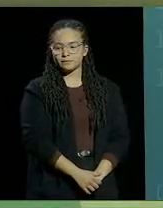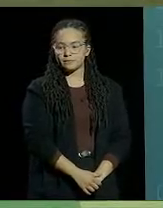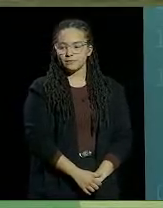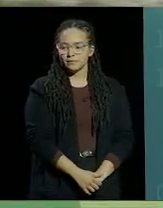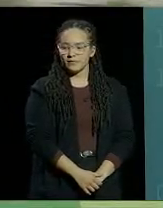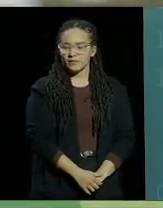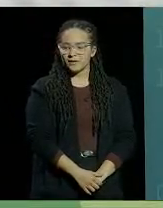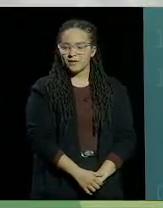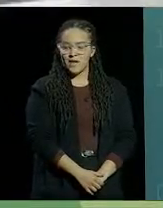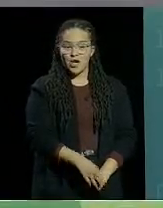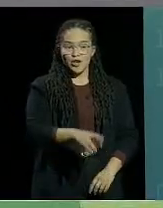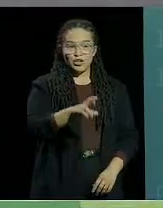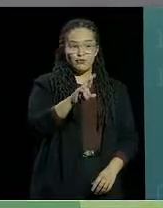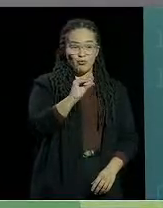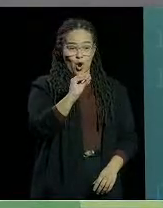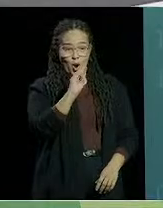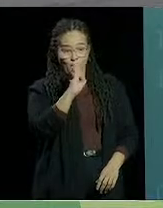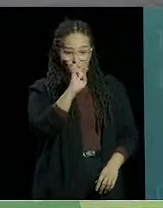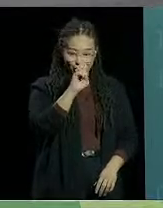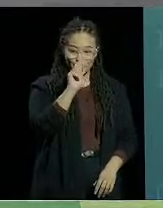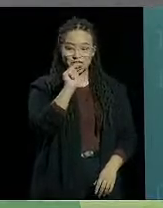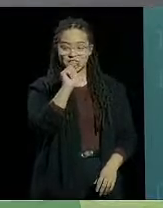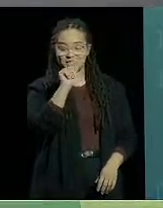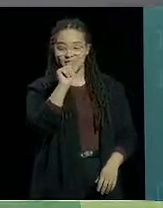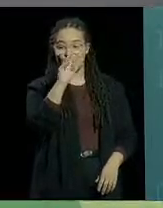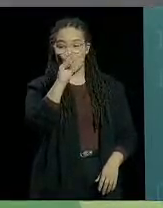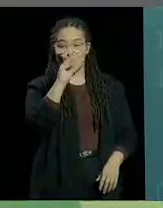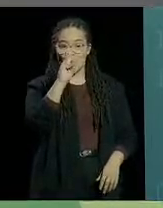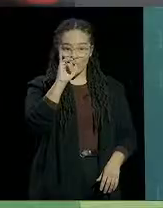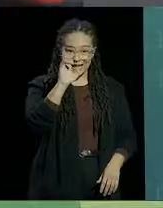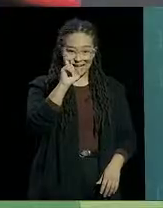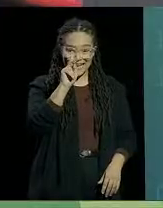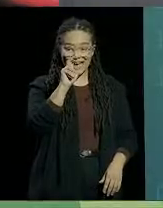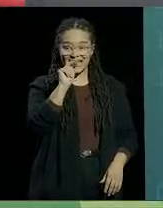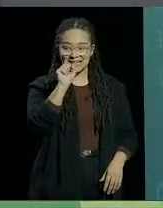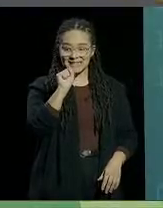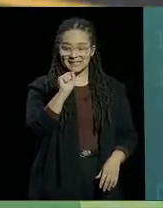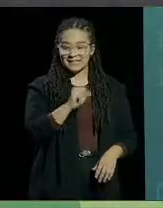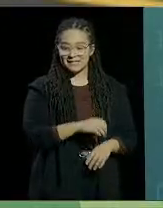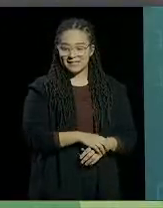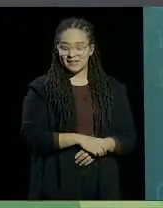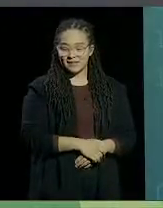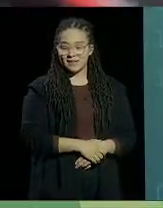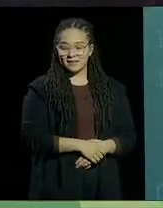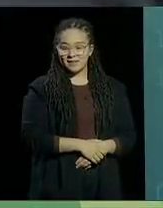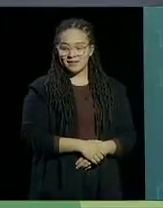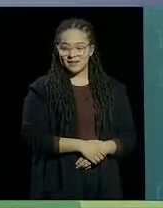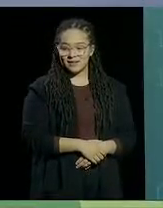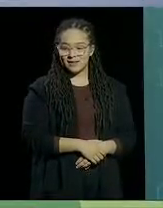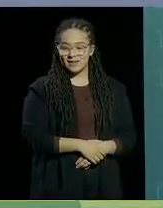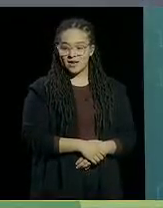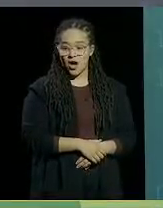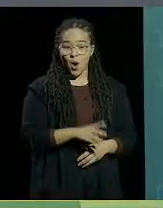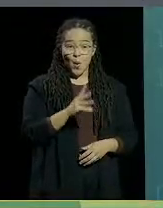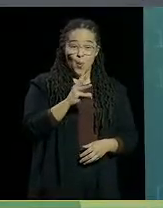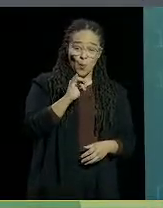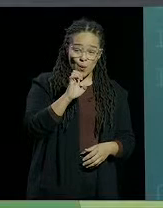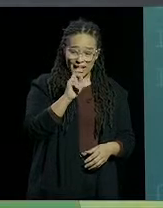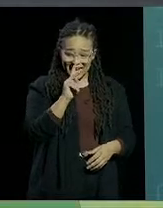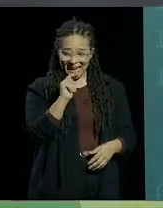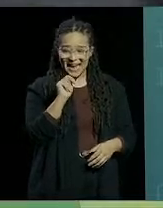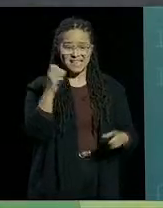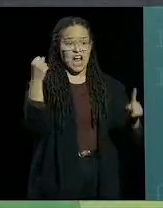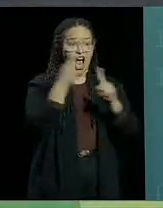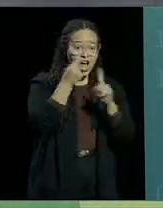That's Robert Wickens. Jake, he moves from fourth into the fourth position and is right now is Robert, the leader, then it's Power. Wickens on, they're going to make